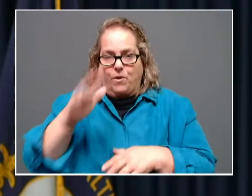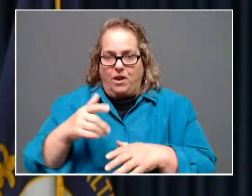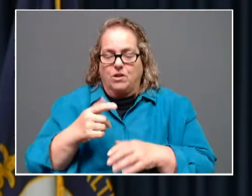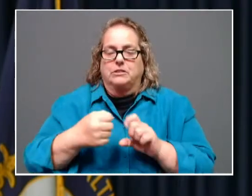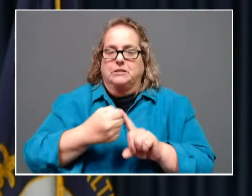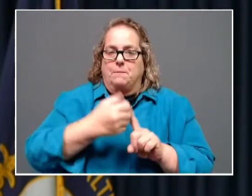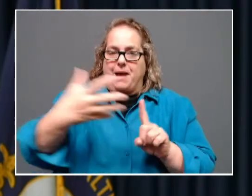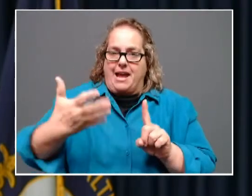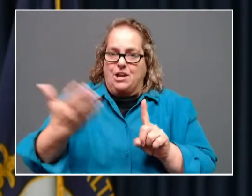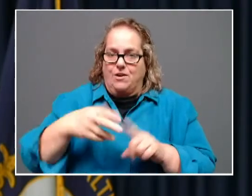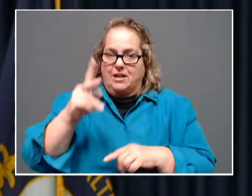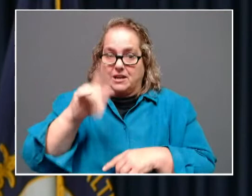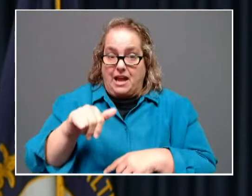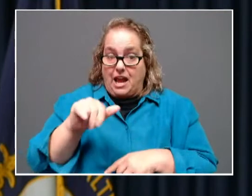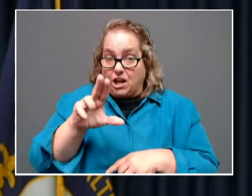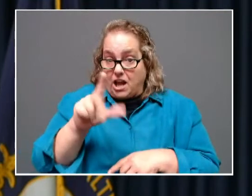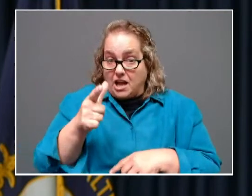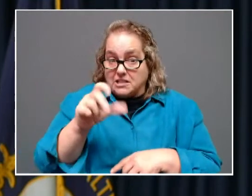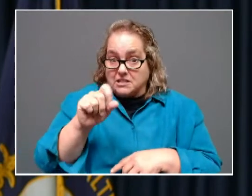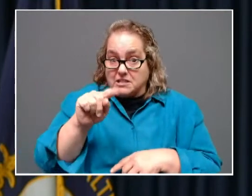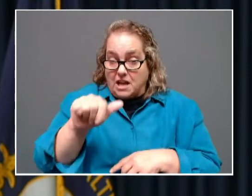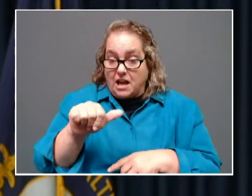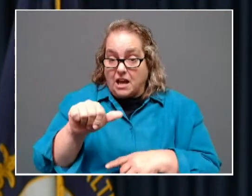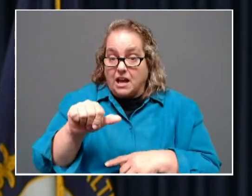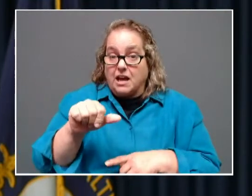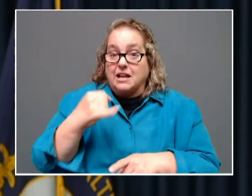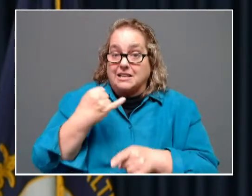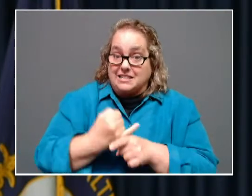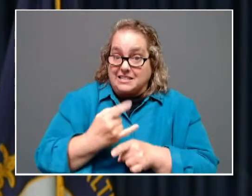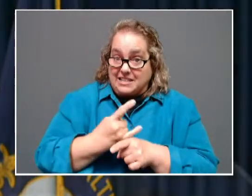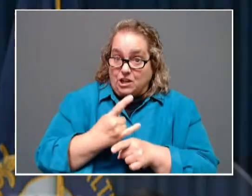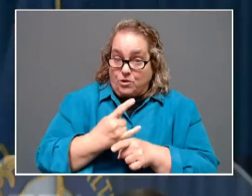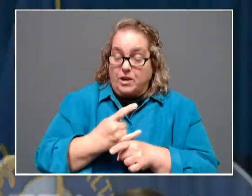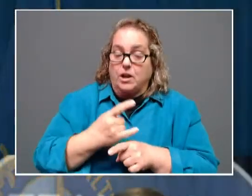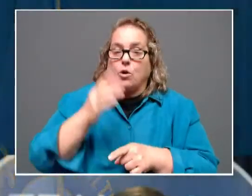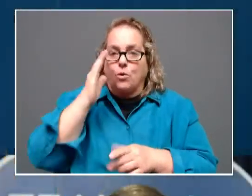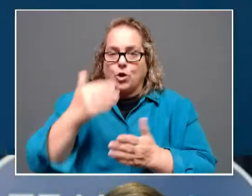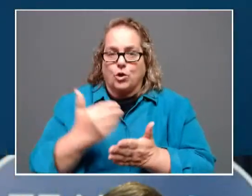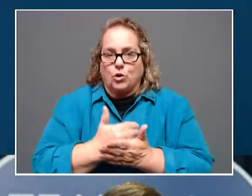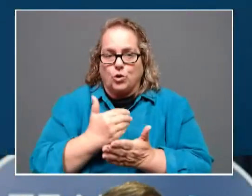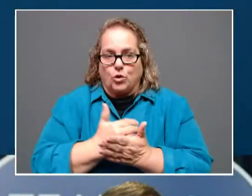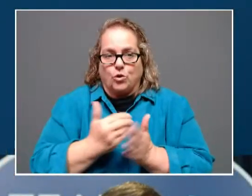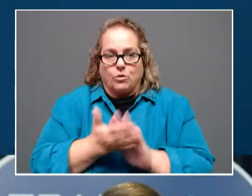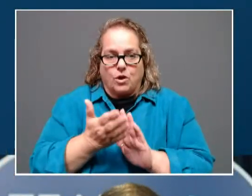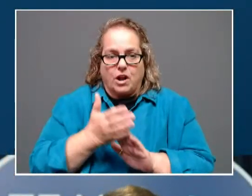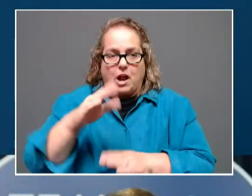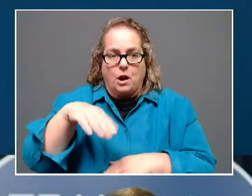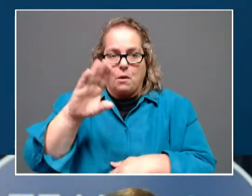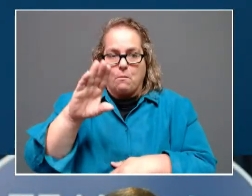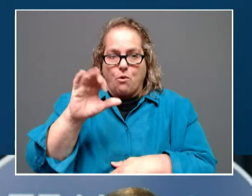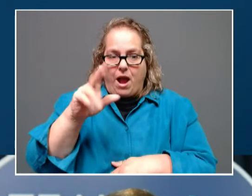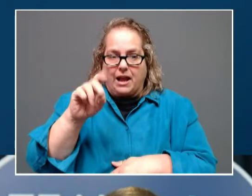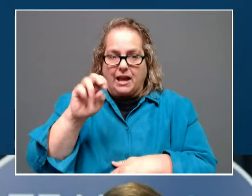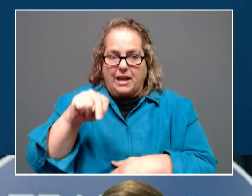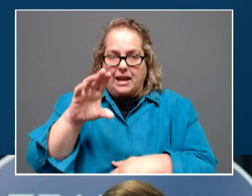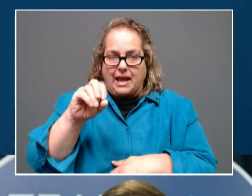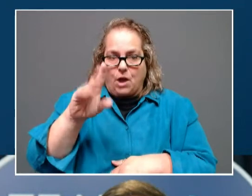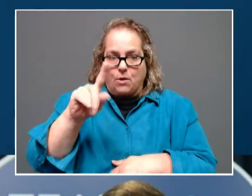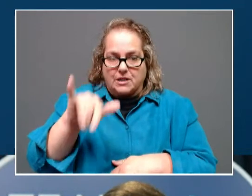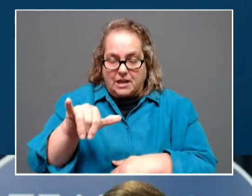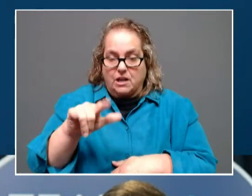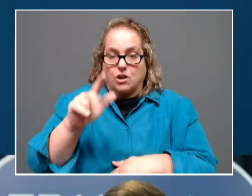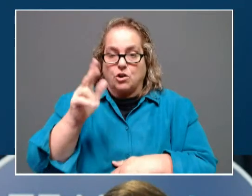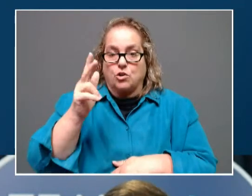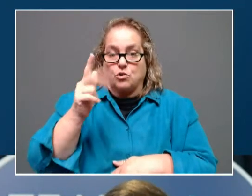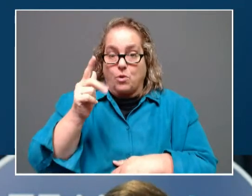announced Augusta Distillery's new operation in Bracken County that will include a $23 million investment and create 14 quality